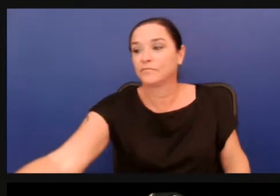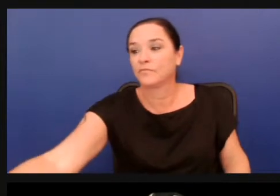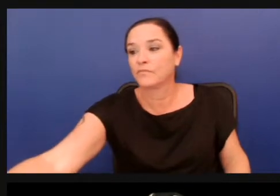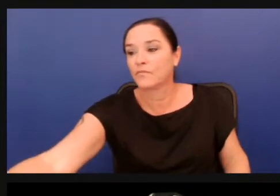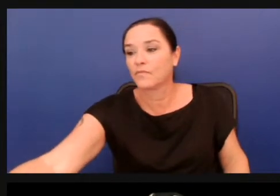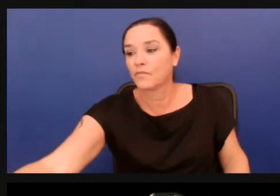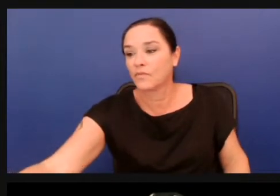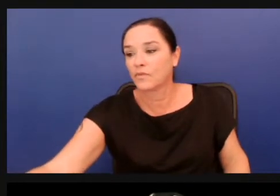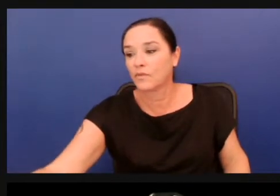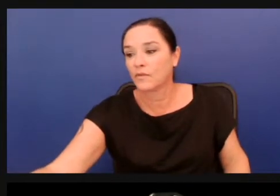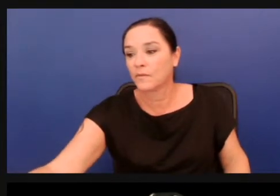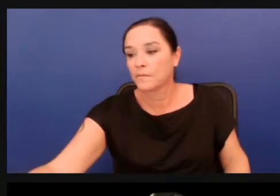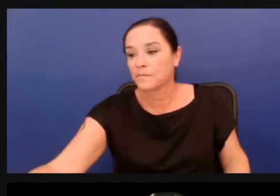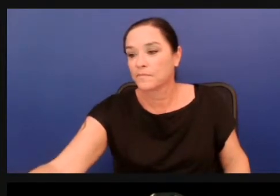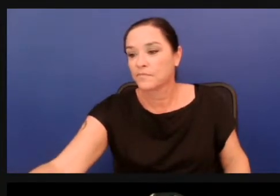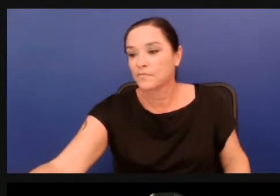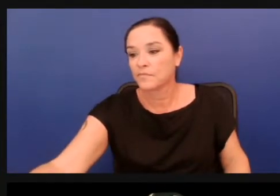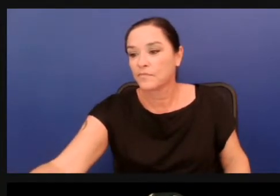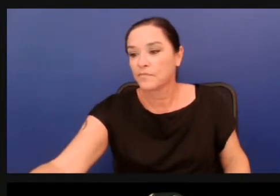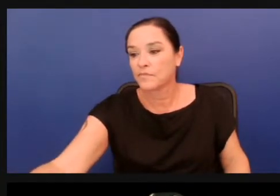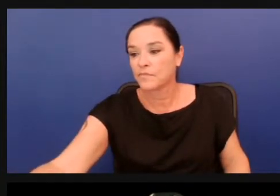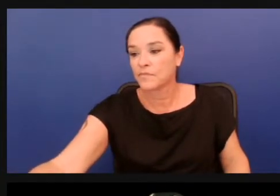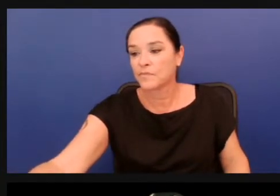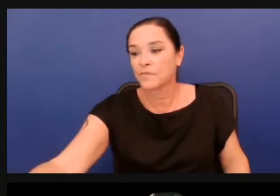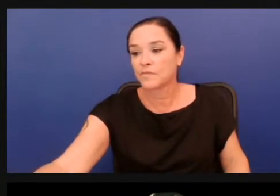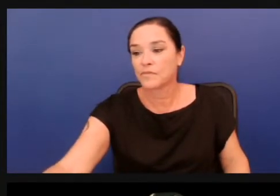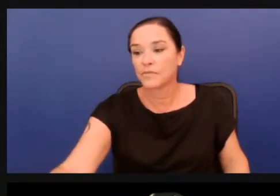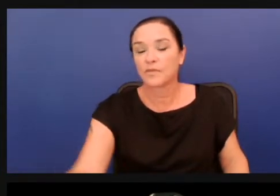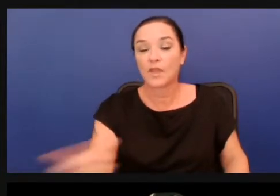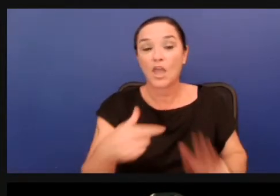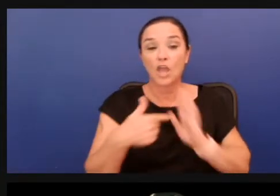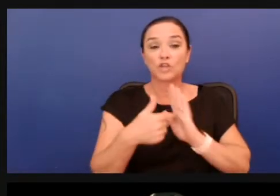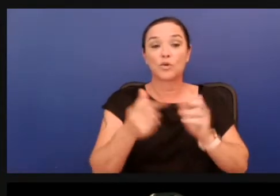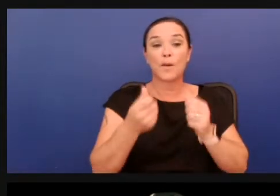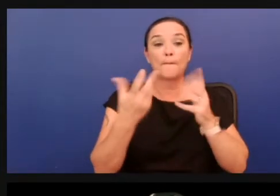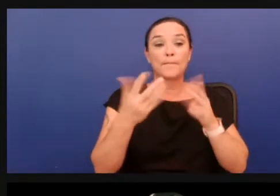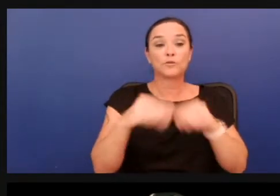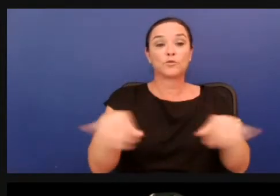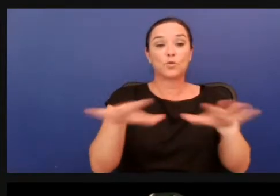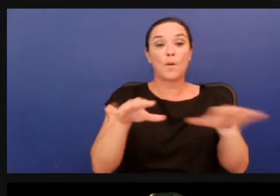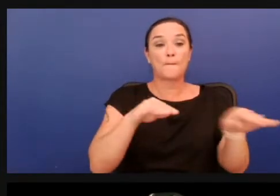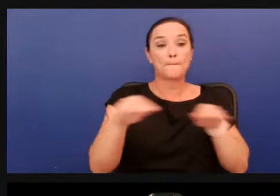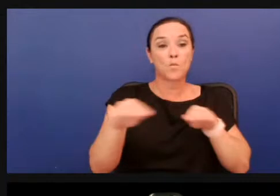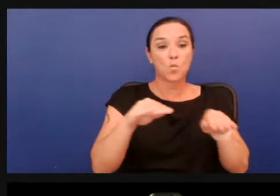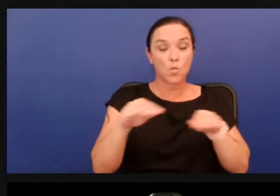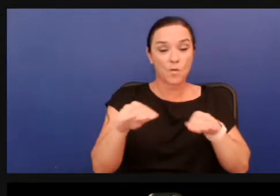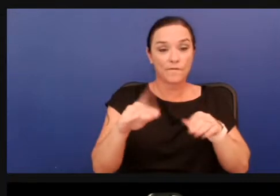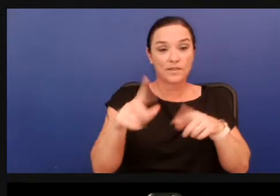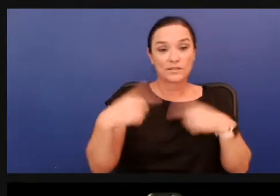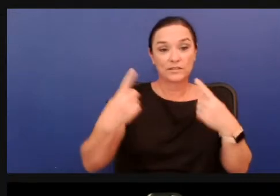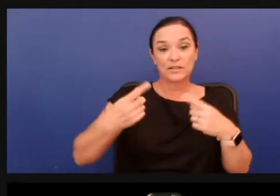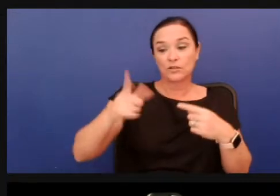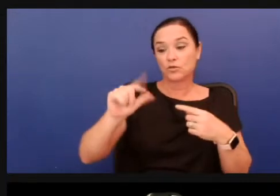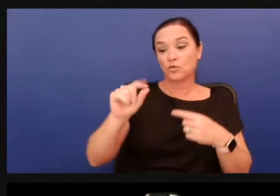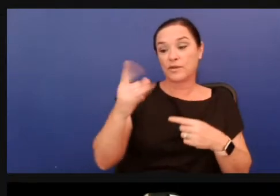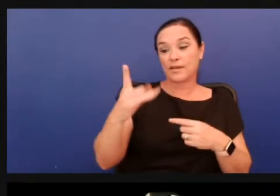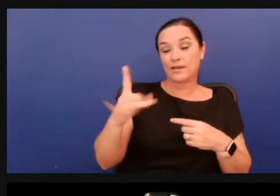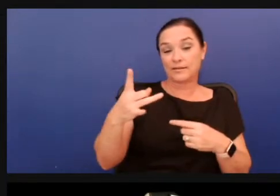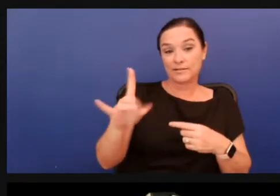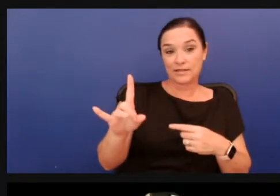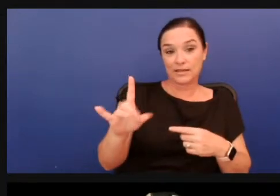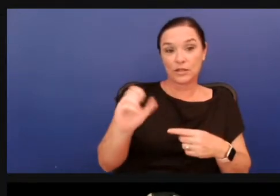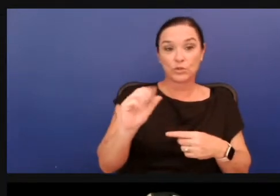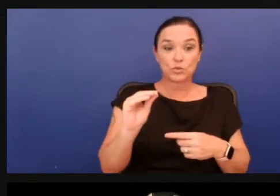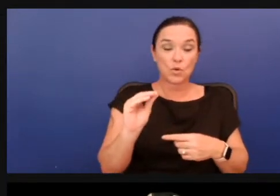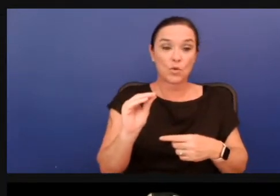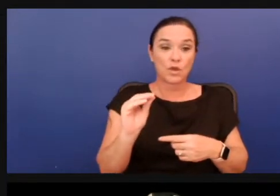We've made a lot of space in there. I've showed you guys how much that ground moved. It's the biggest movement of the ground since 2018. So it